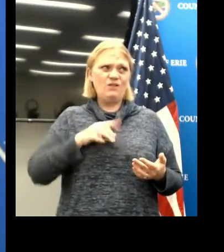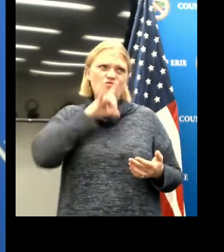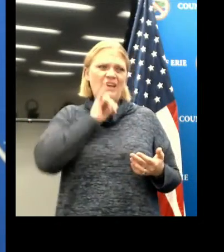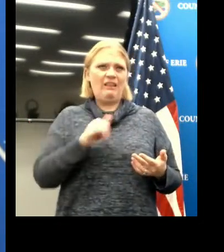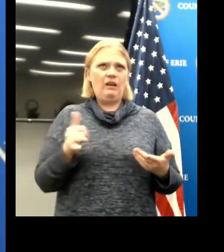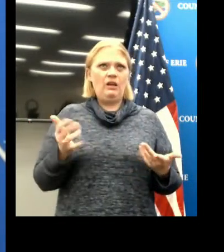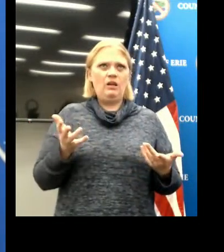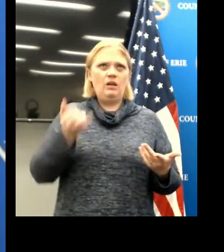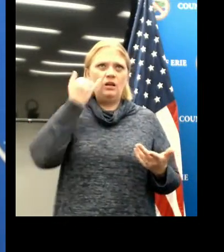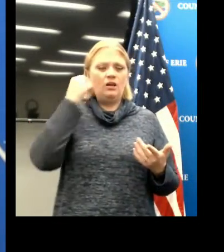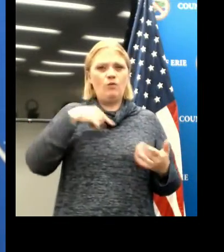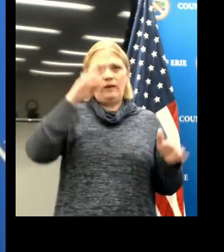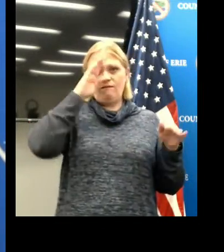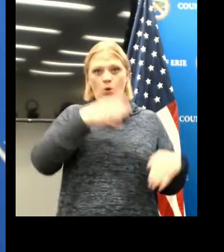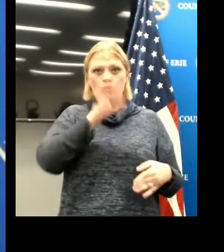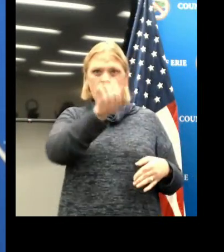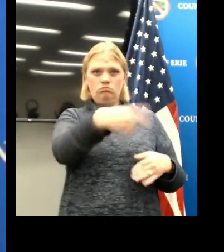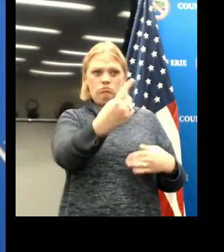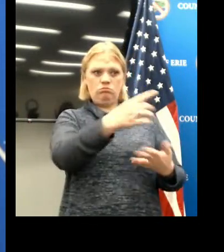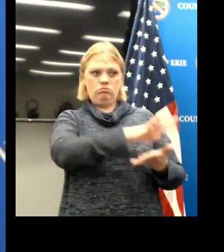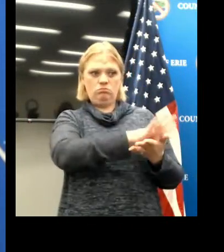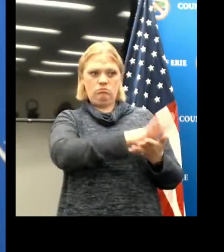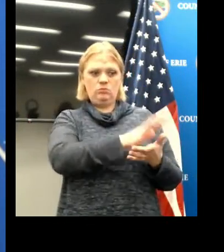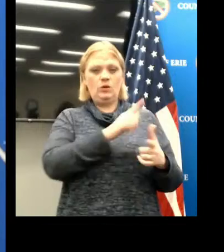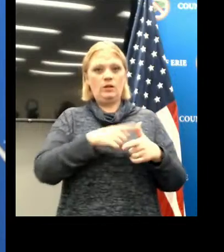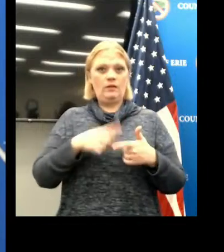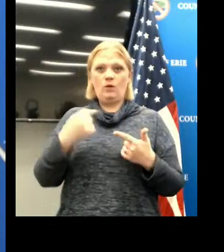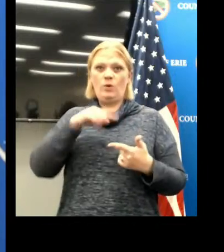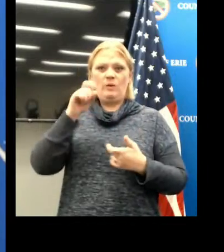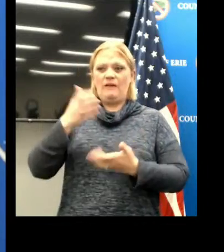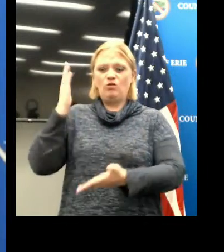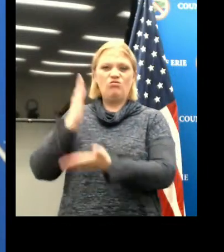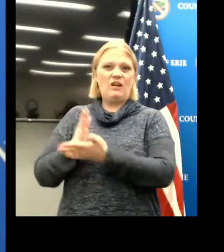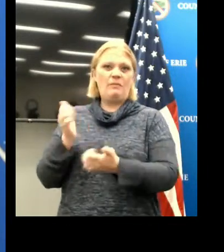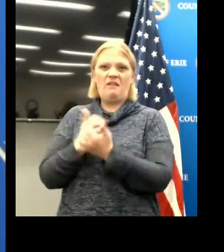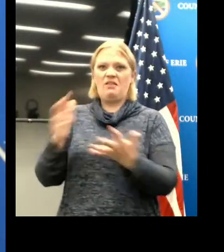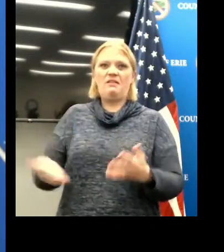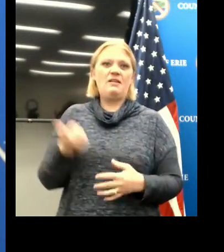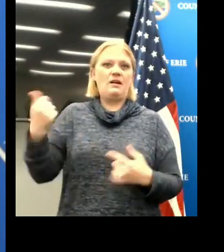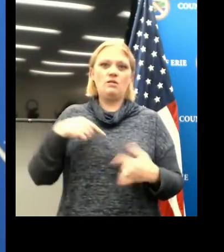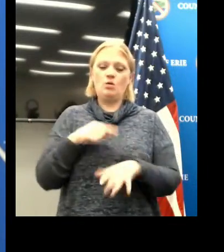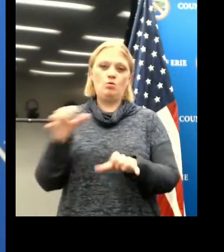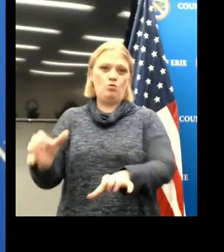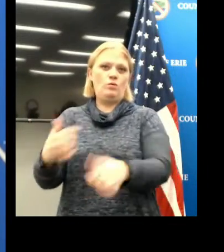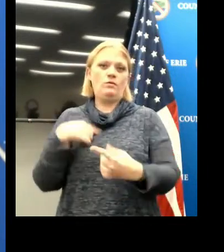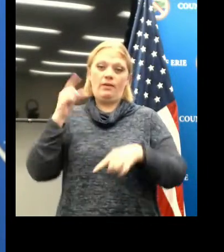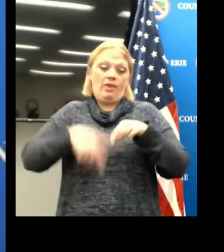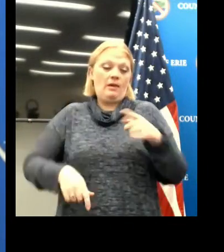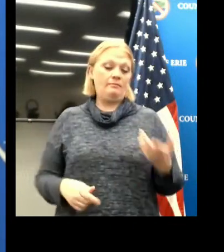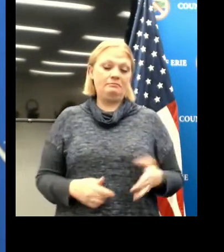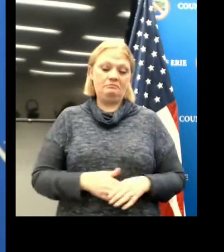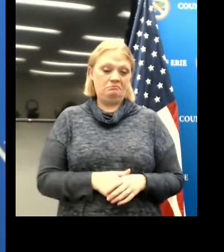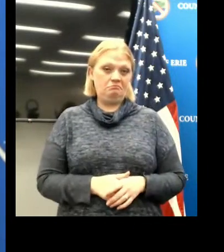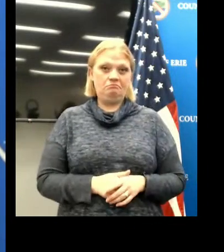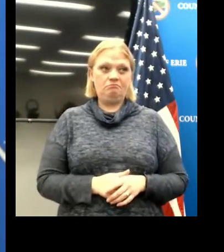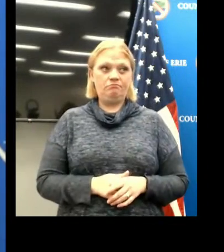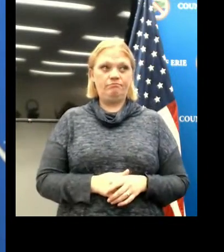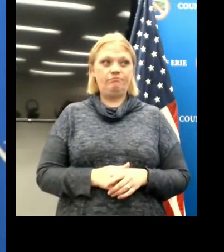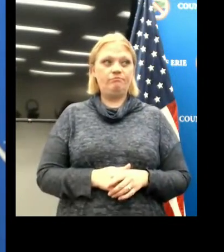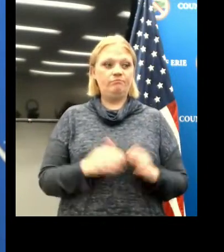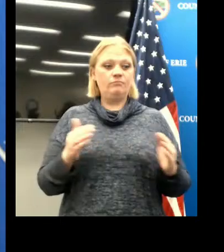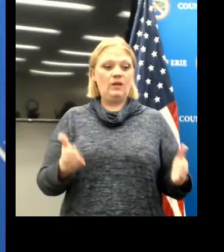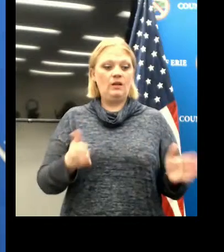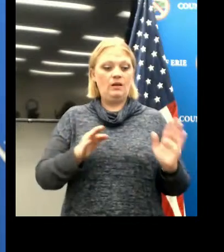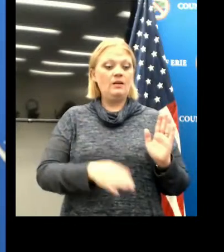we focus solely on schools, we would have to stop everything else that we're doing, and we can't do that.